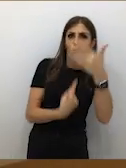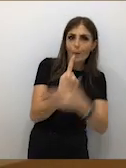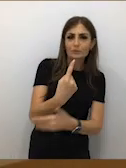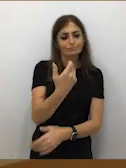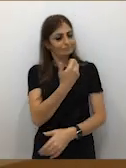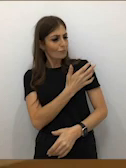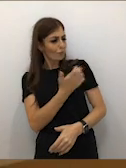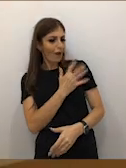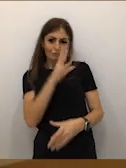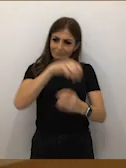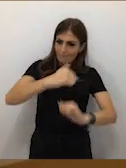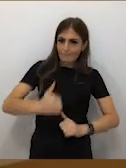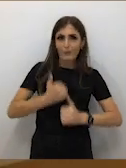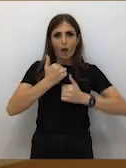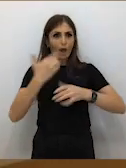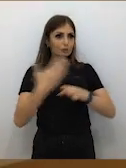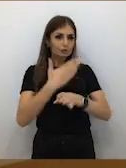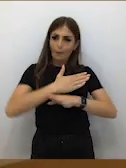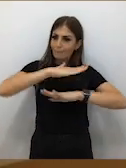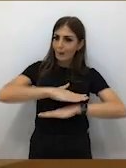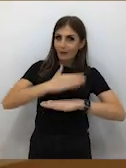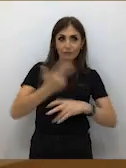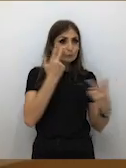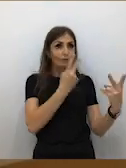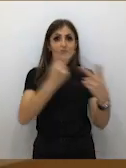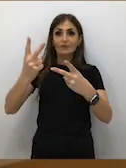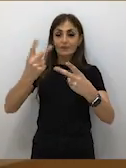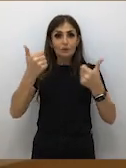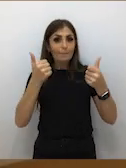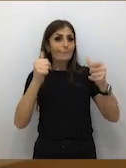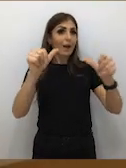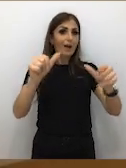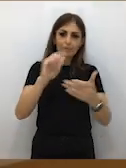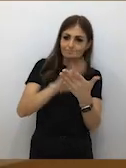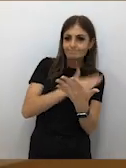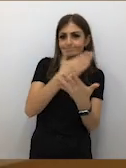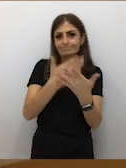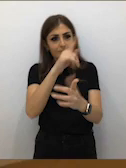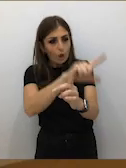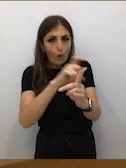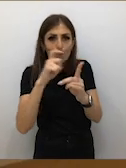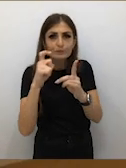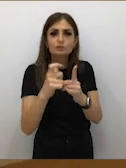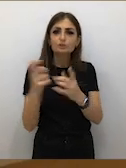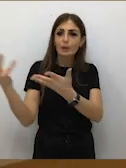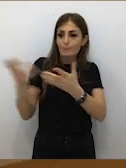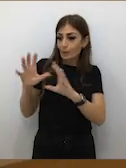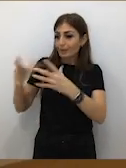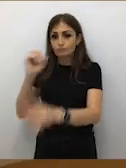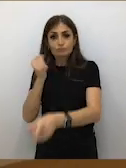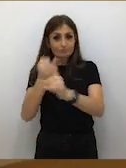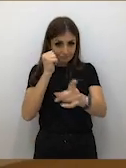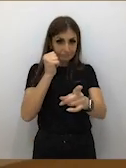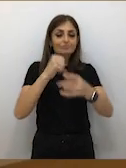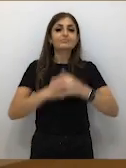as an opportunity and a privilege to use your platform to either bring a vision to life, to translate a culture,